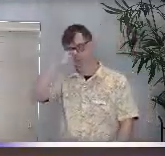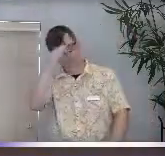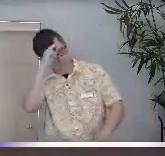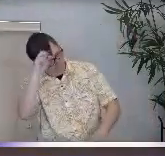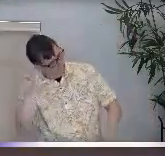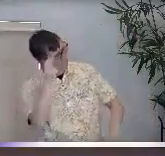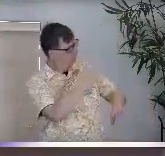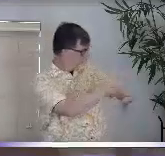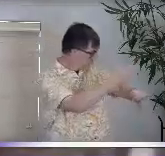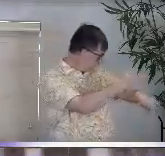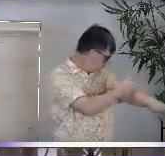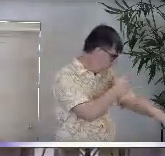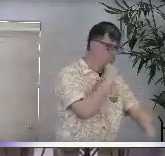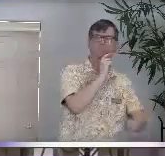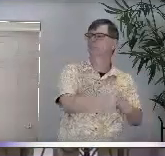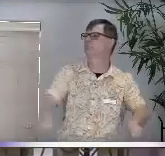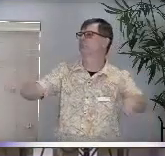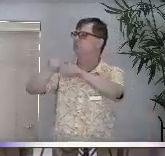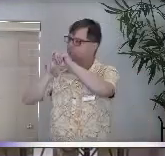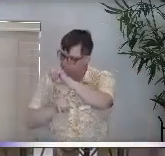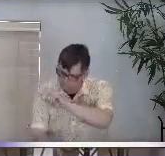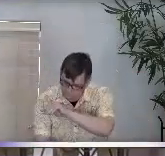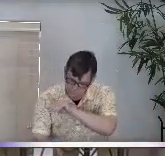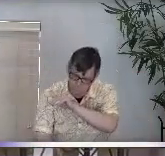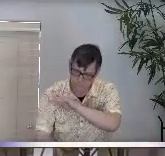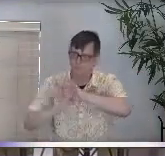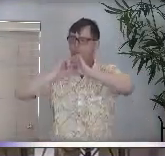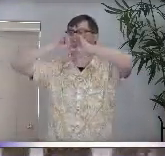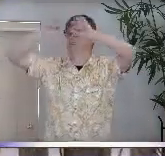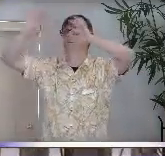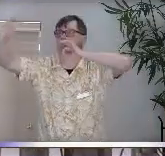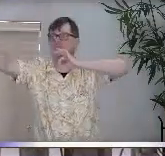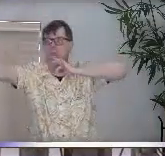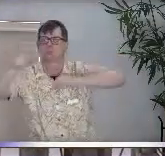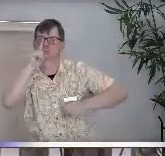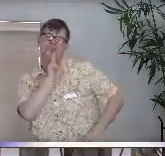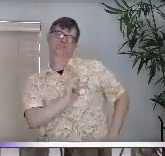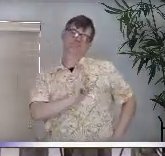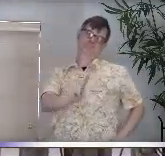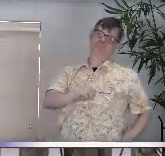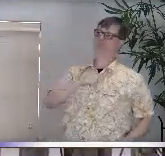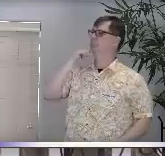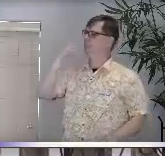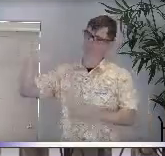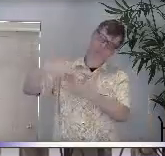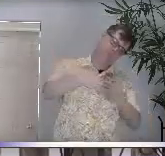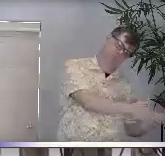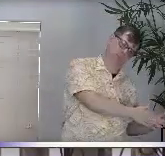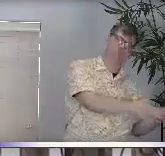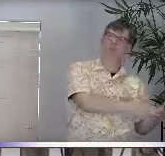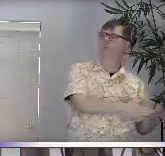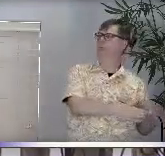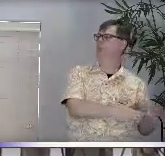those principles and read them with the deepest resonance and integrity, and said we need to move.